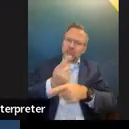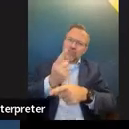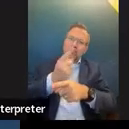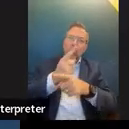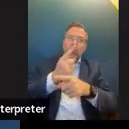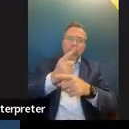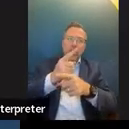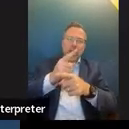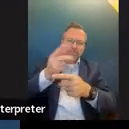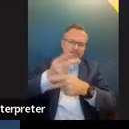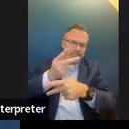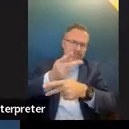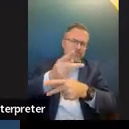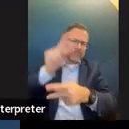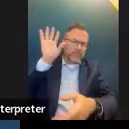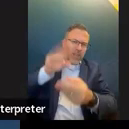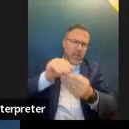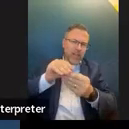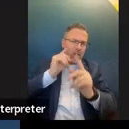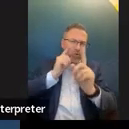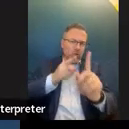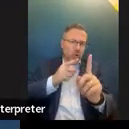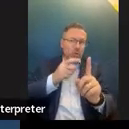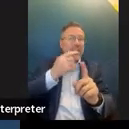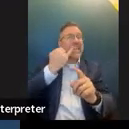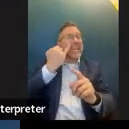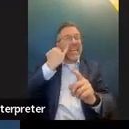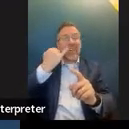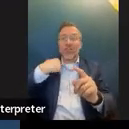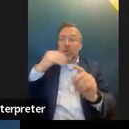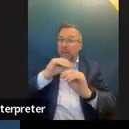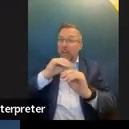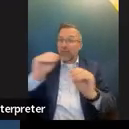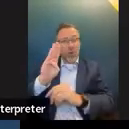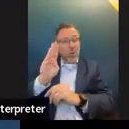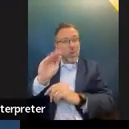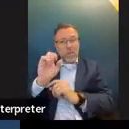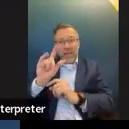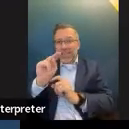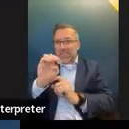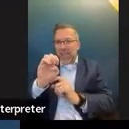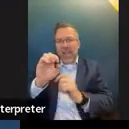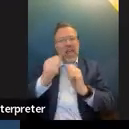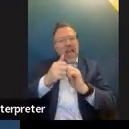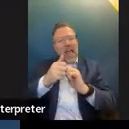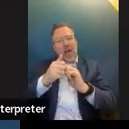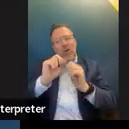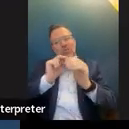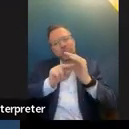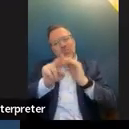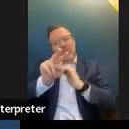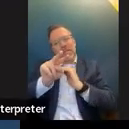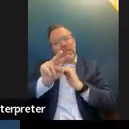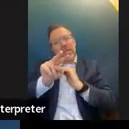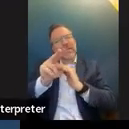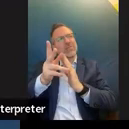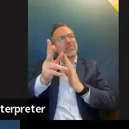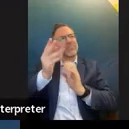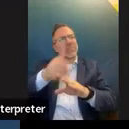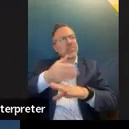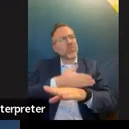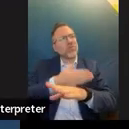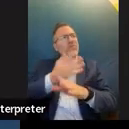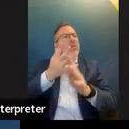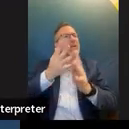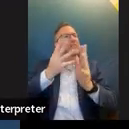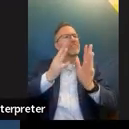don't know what your baseline data is, if you don't know where the student is right now? How are you going to